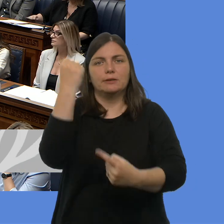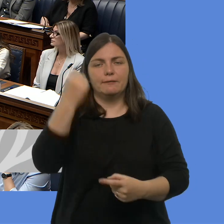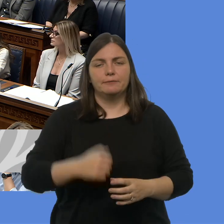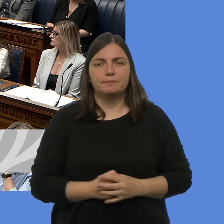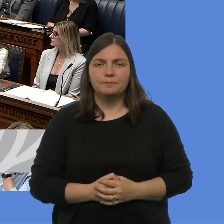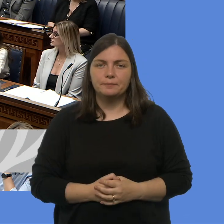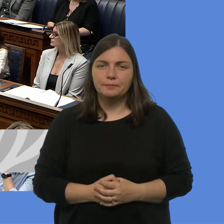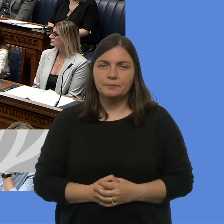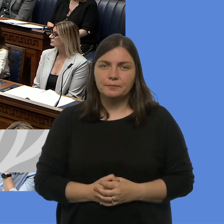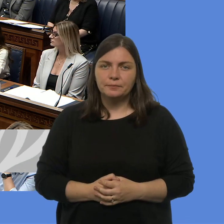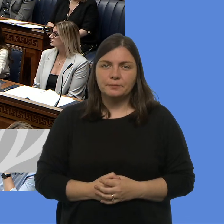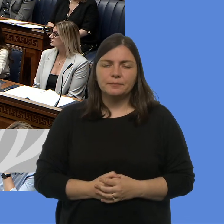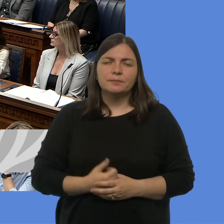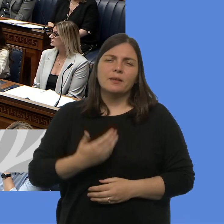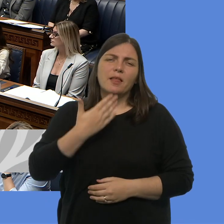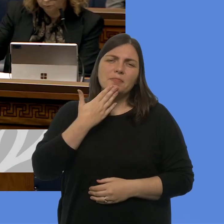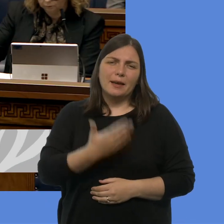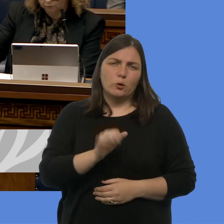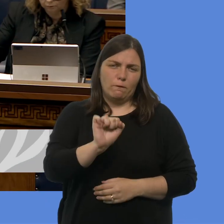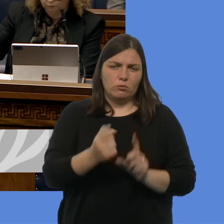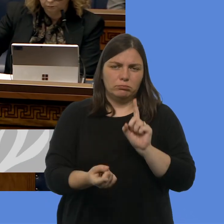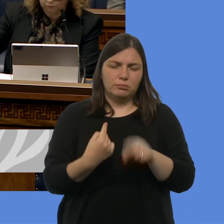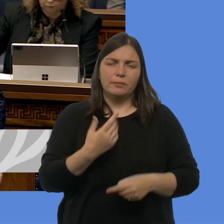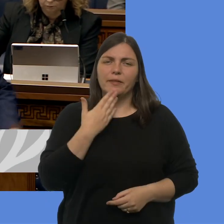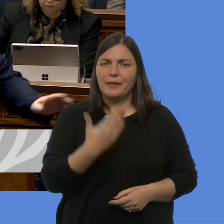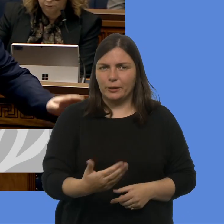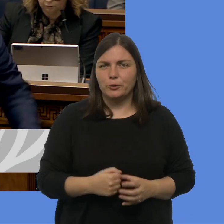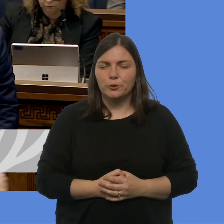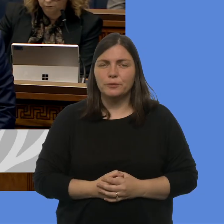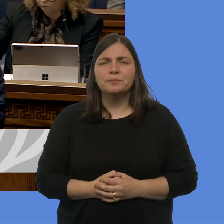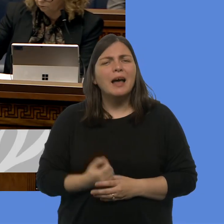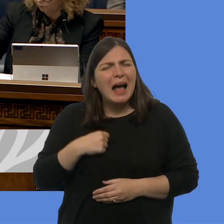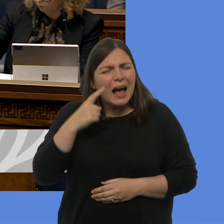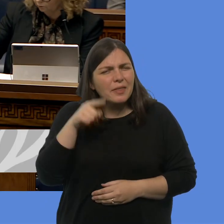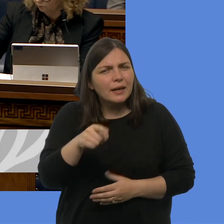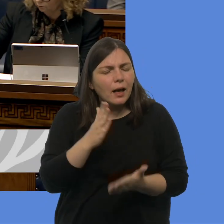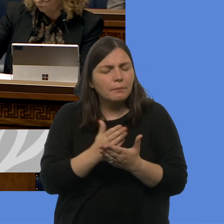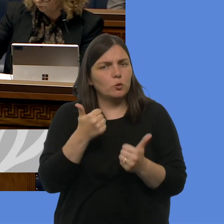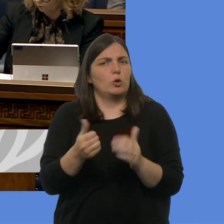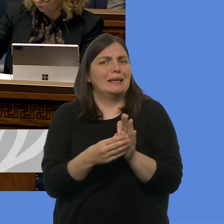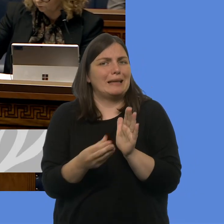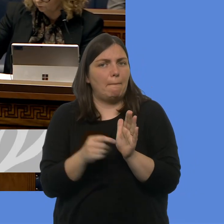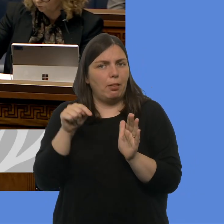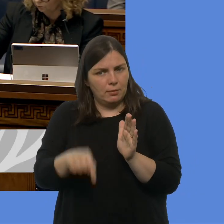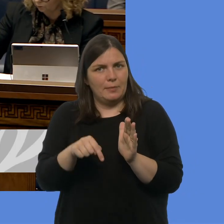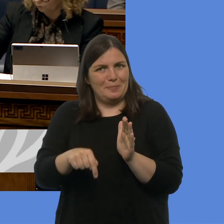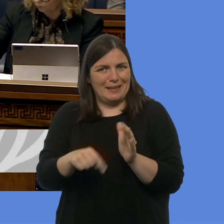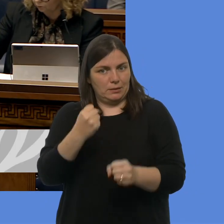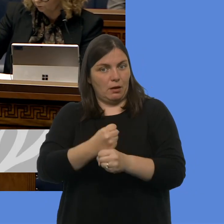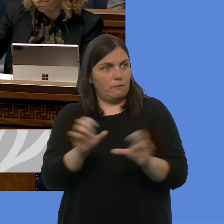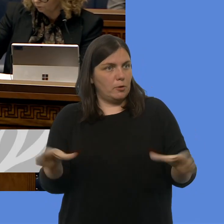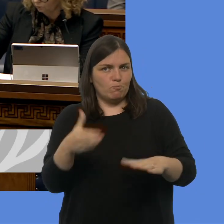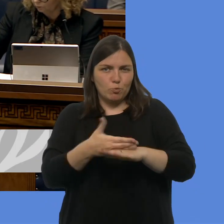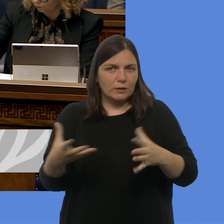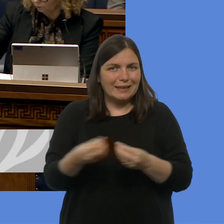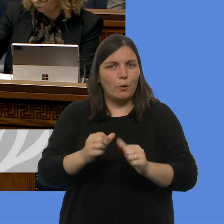Minister First Minister for her answer, and I think it's a real good example of where this institution works well, identifying the problem,